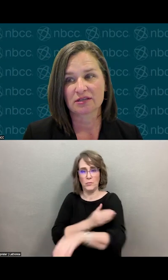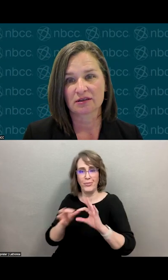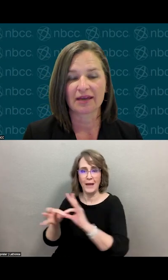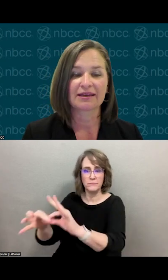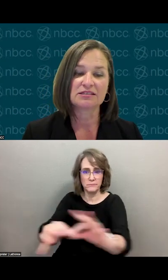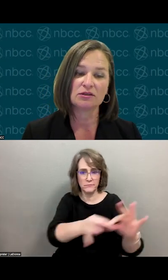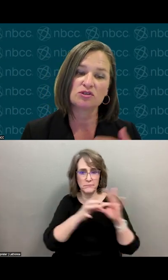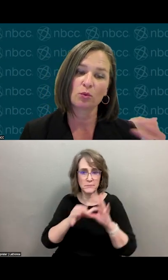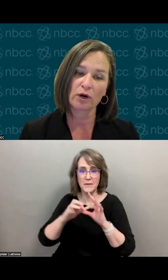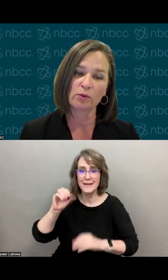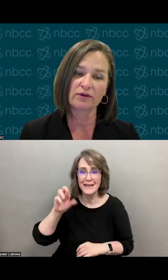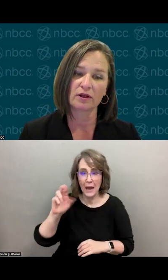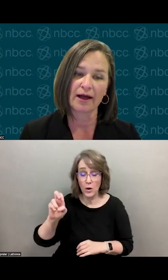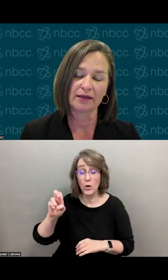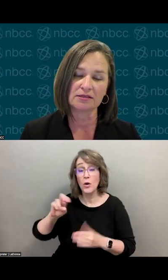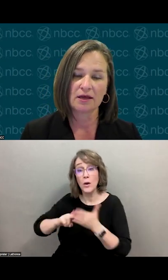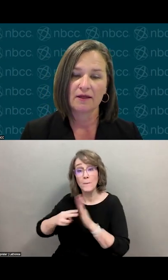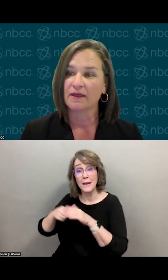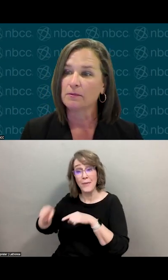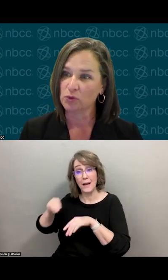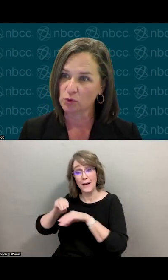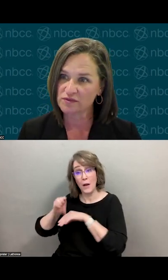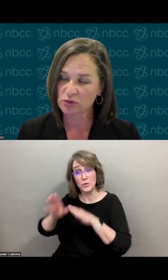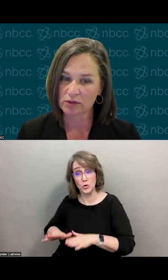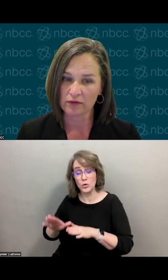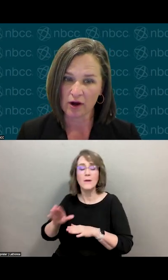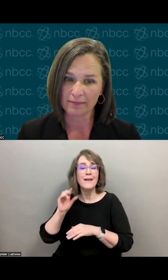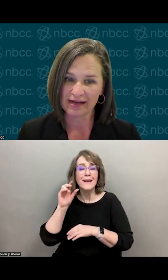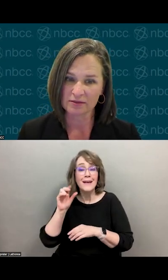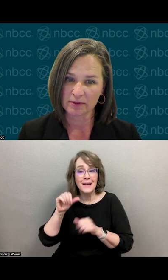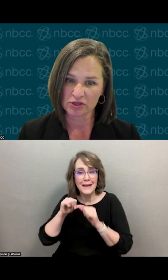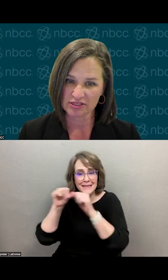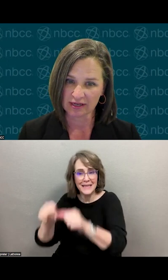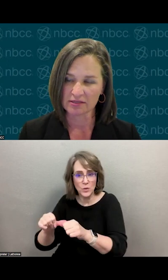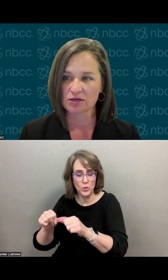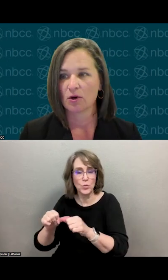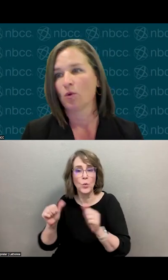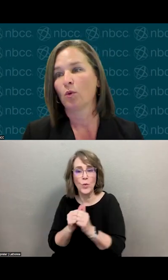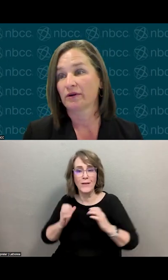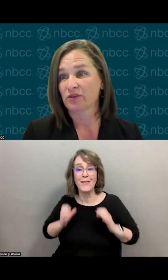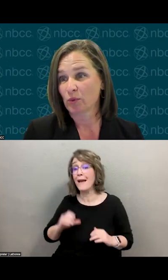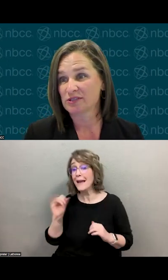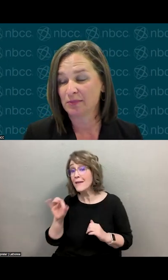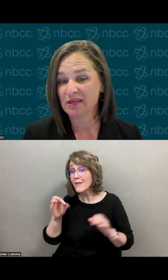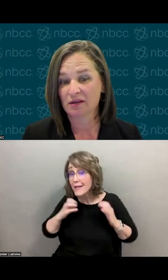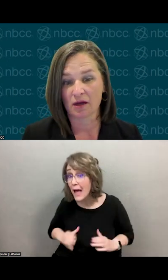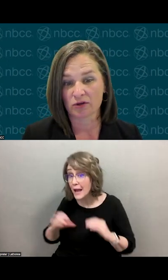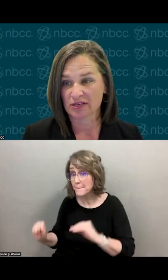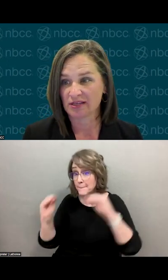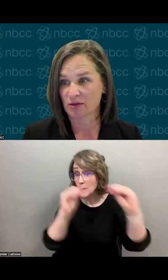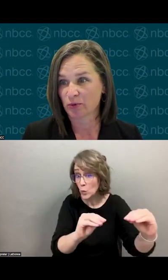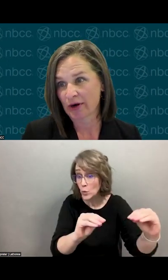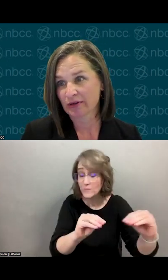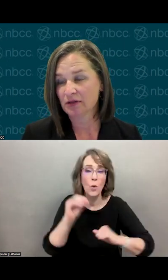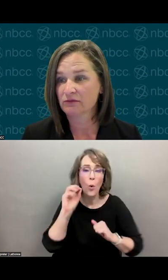can continue to work with a client that moves to another compact member state, or if they're going to be in another